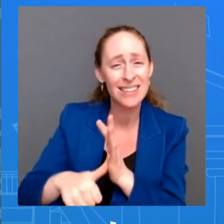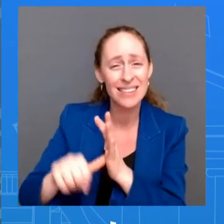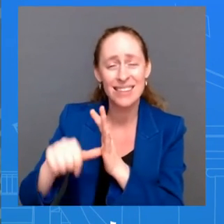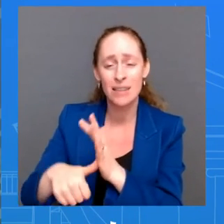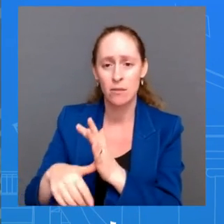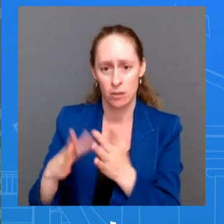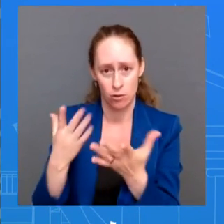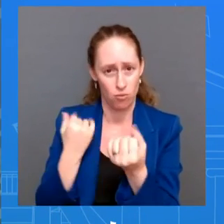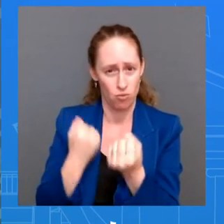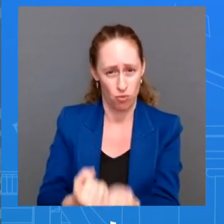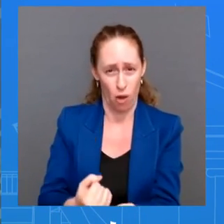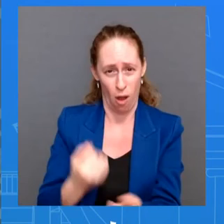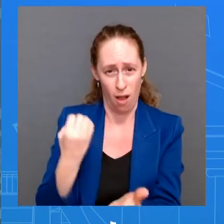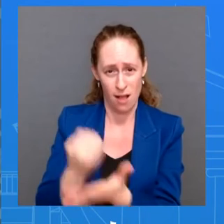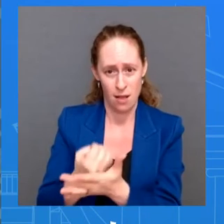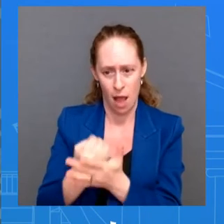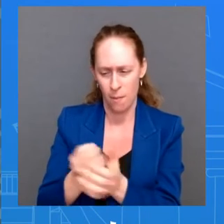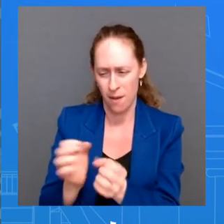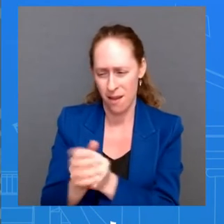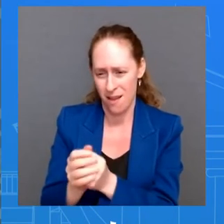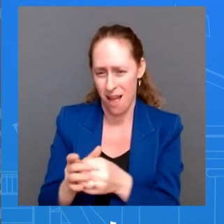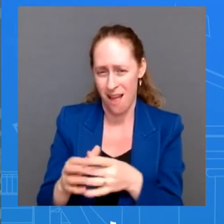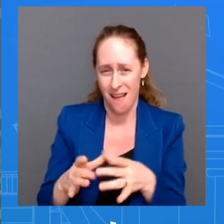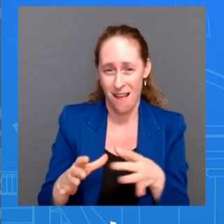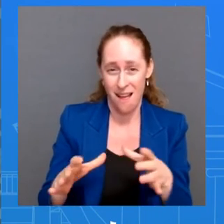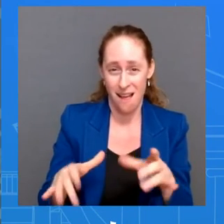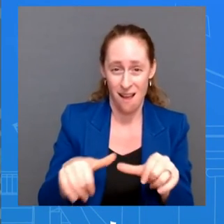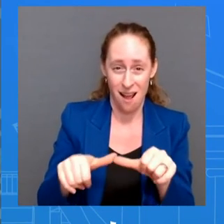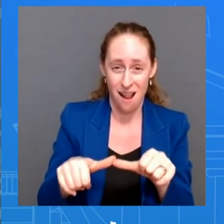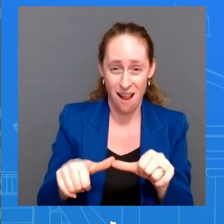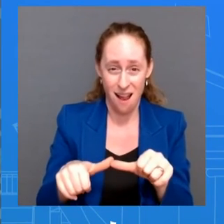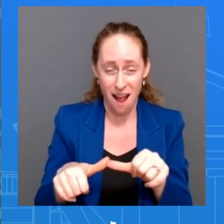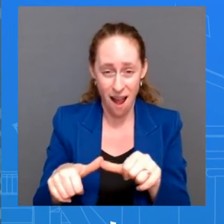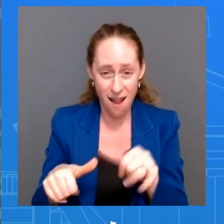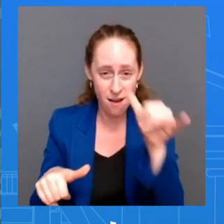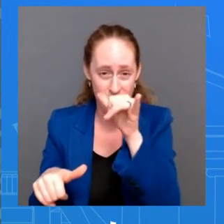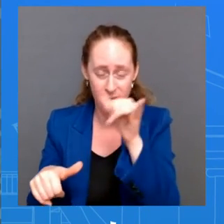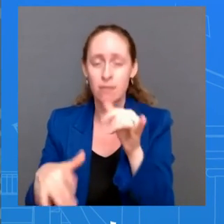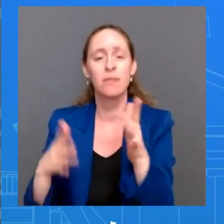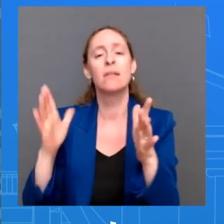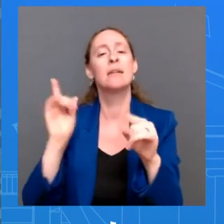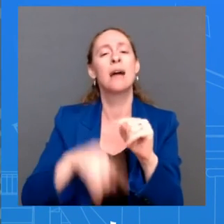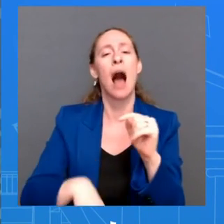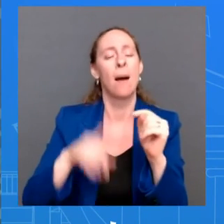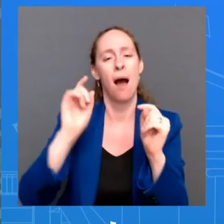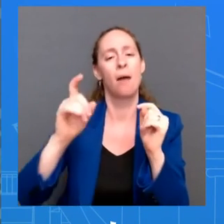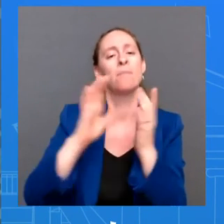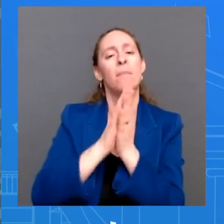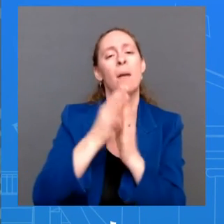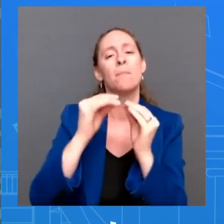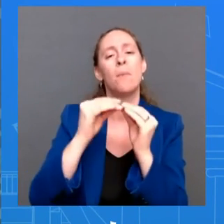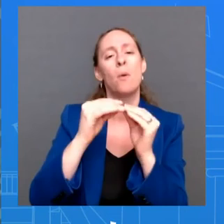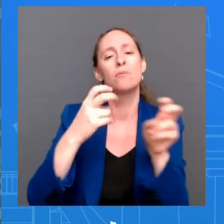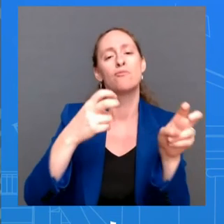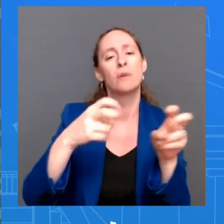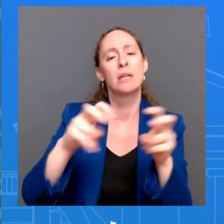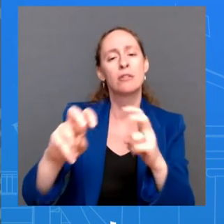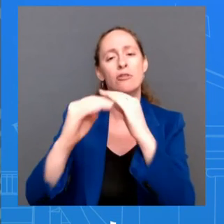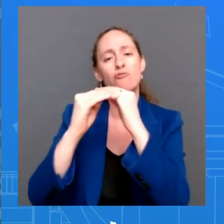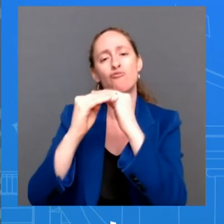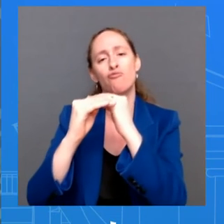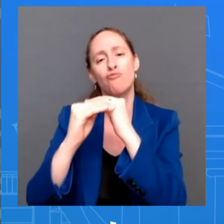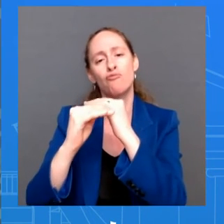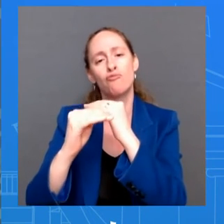and steady growth. And that is something that you've heard it from Brian Deese, you've heard it from economic team, that we expected. There is nothing new